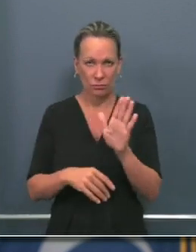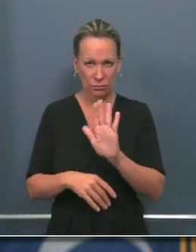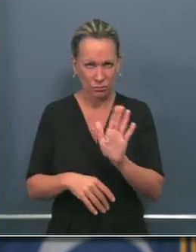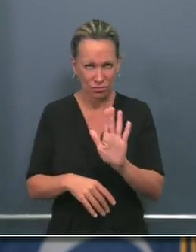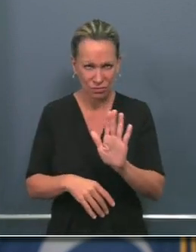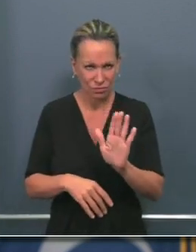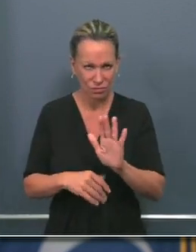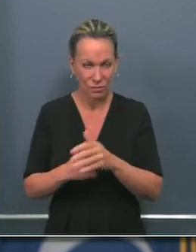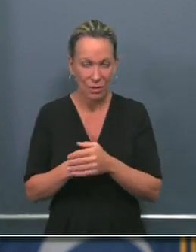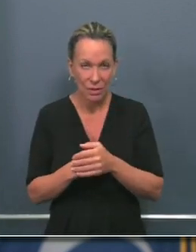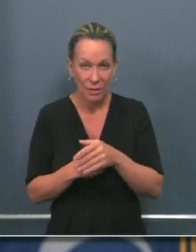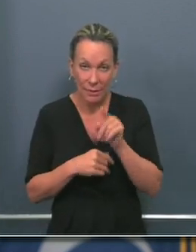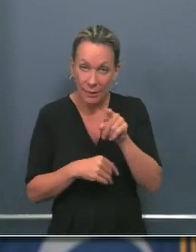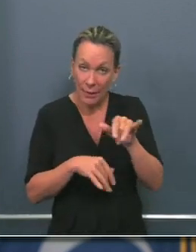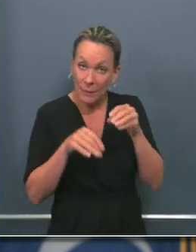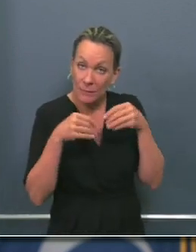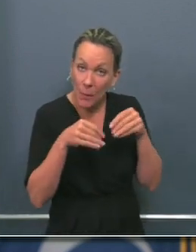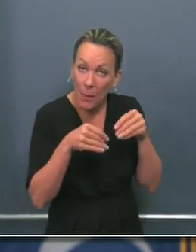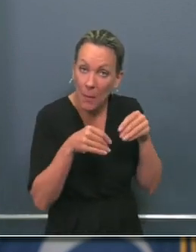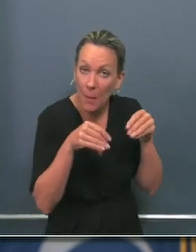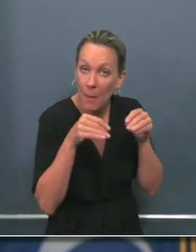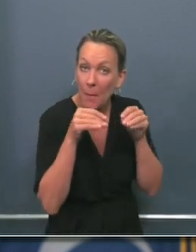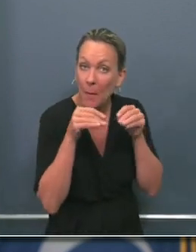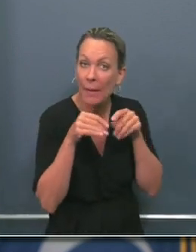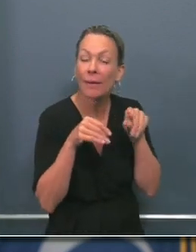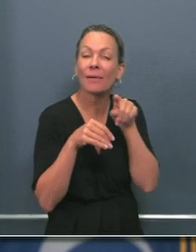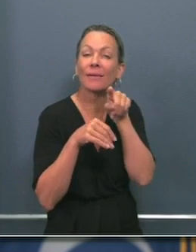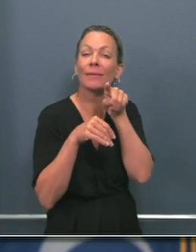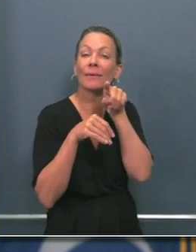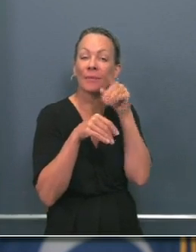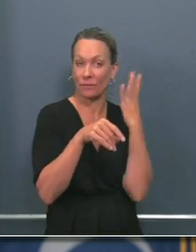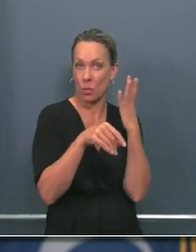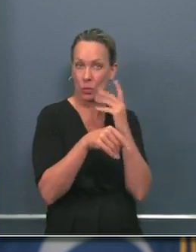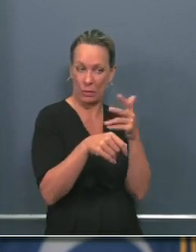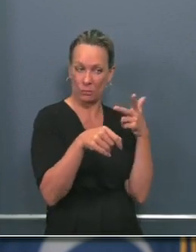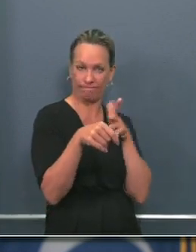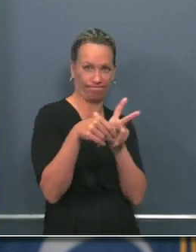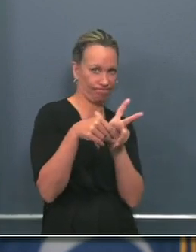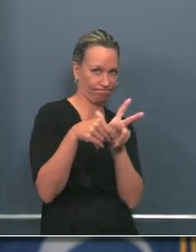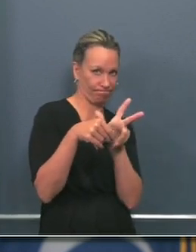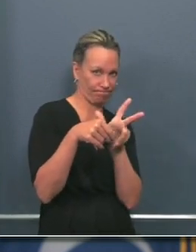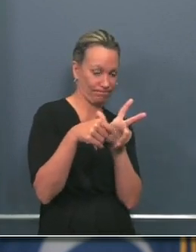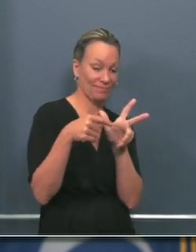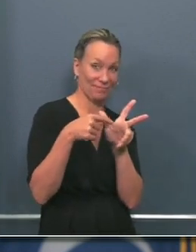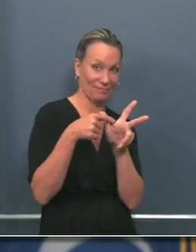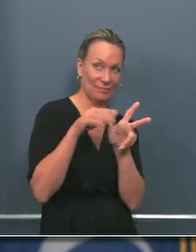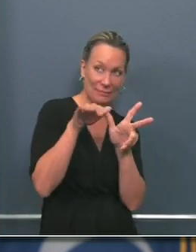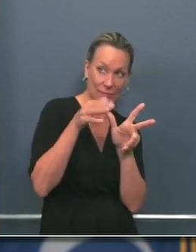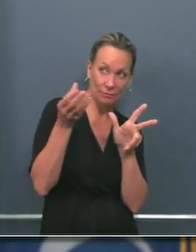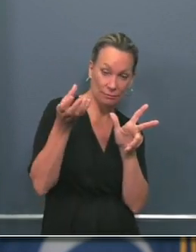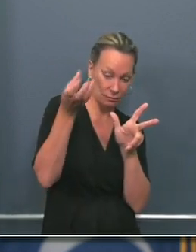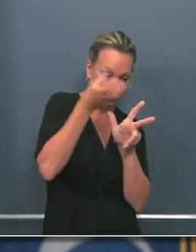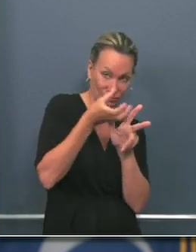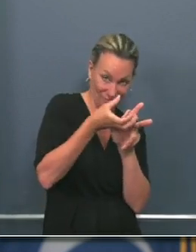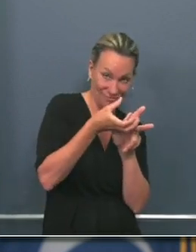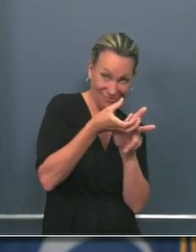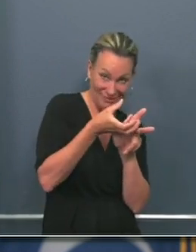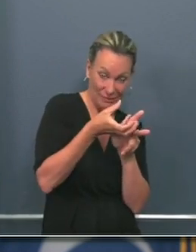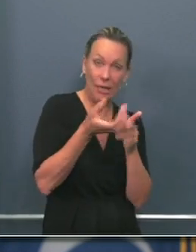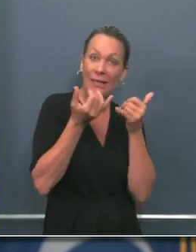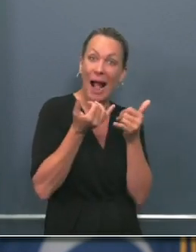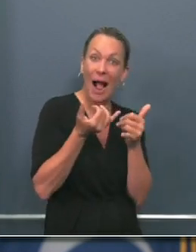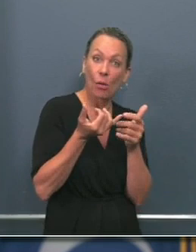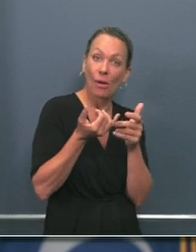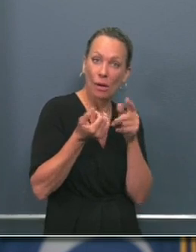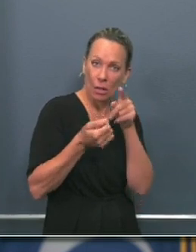to go back with physical modifications into retail establishments in the state of California. Those were statewide